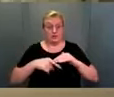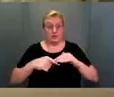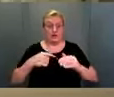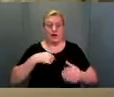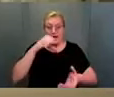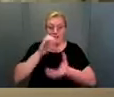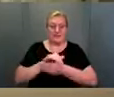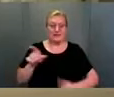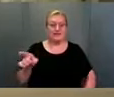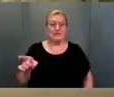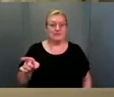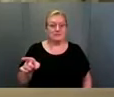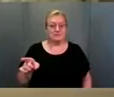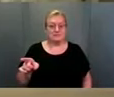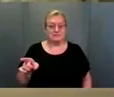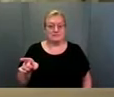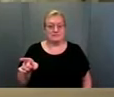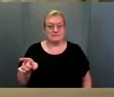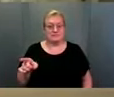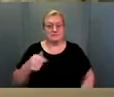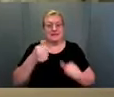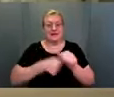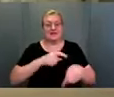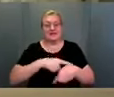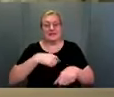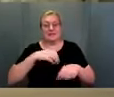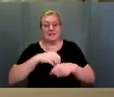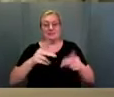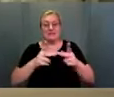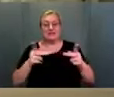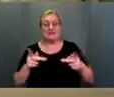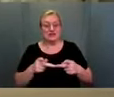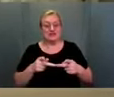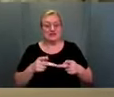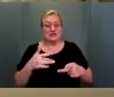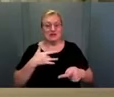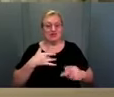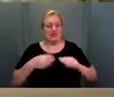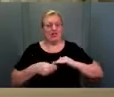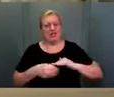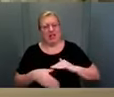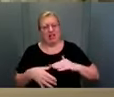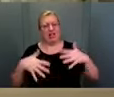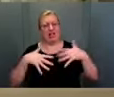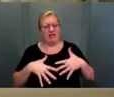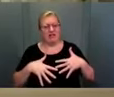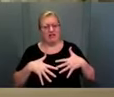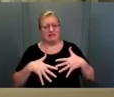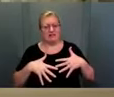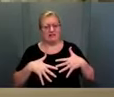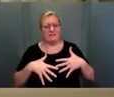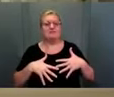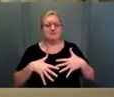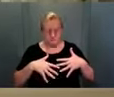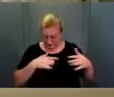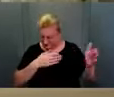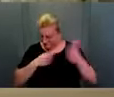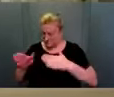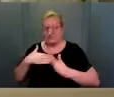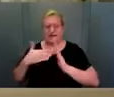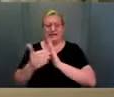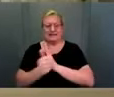And every time I'm in a position where I'm down, I turn to my talent and I